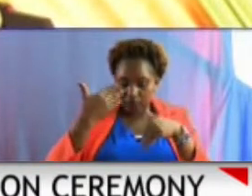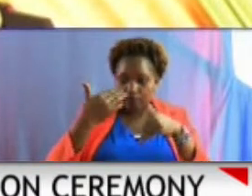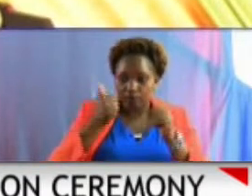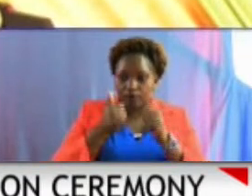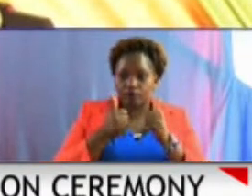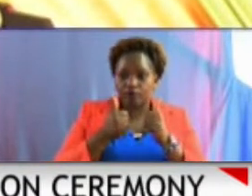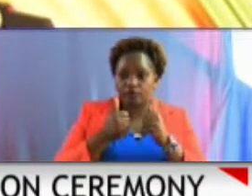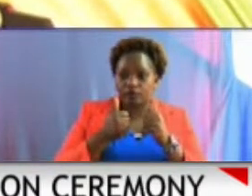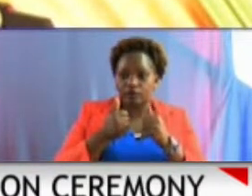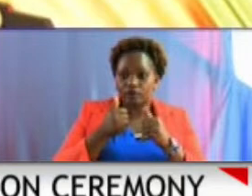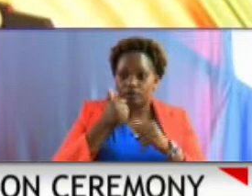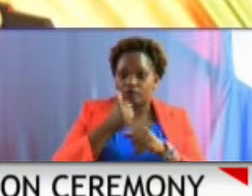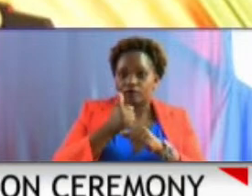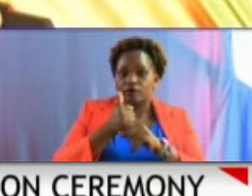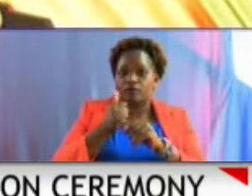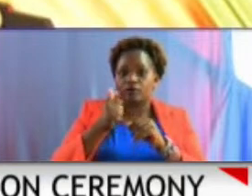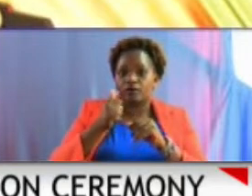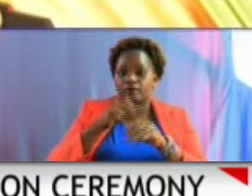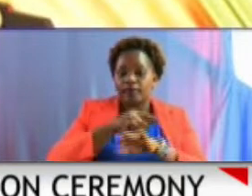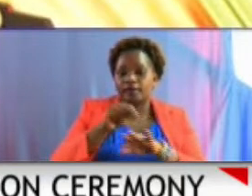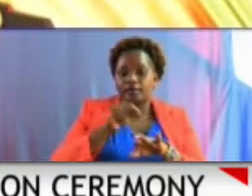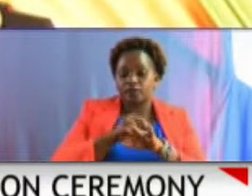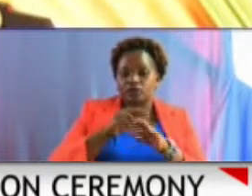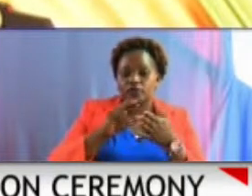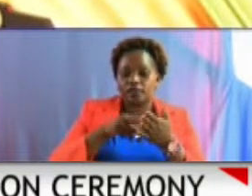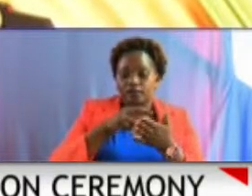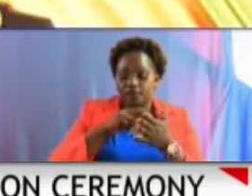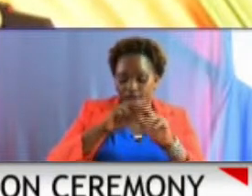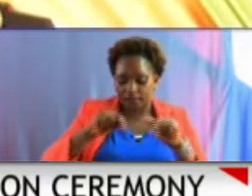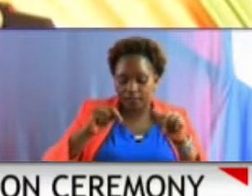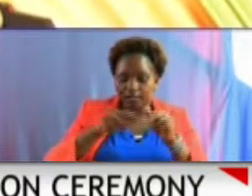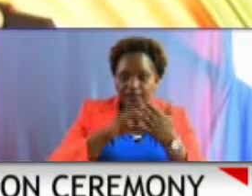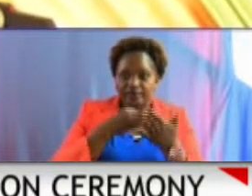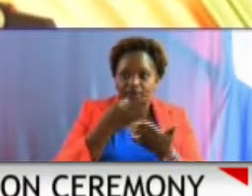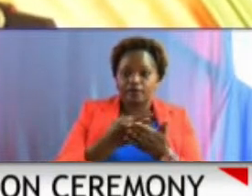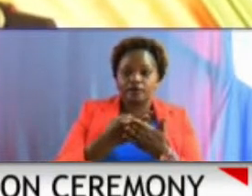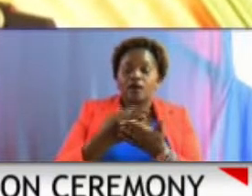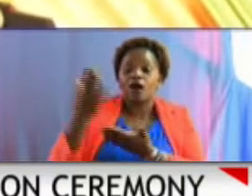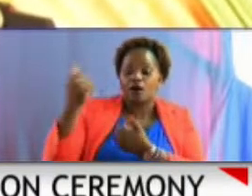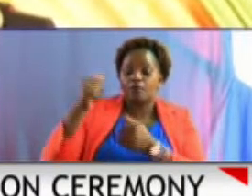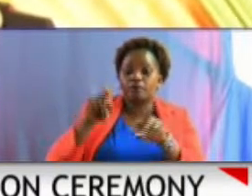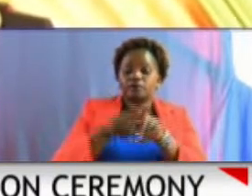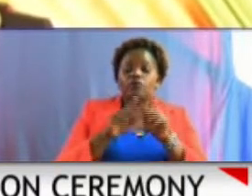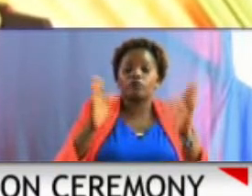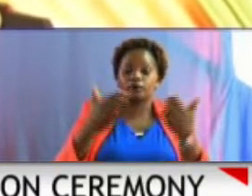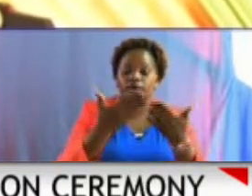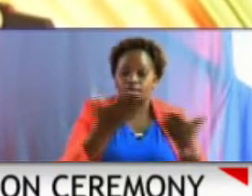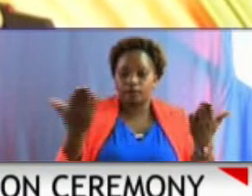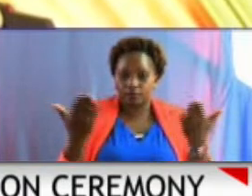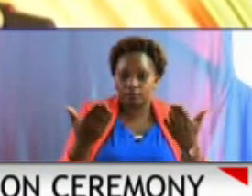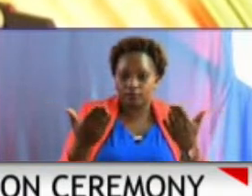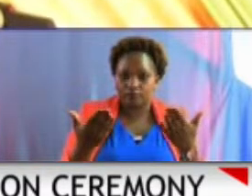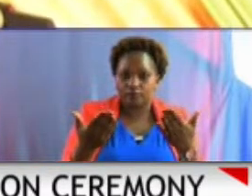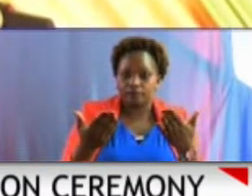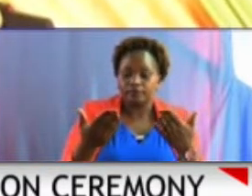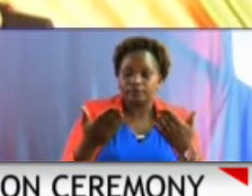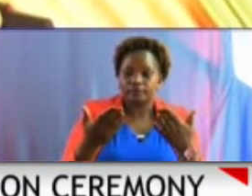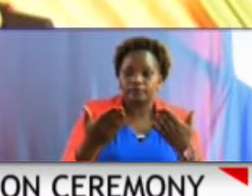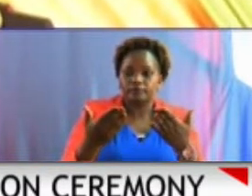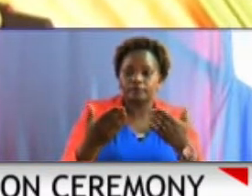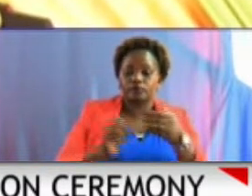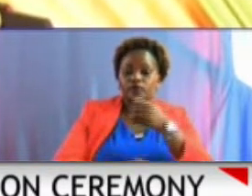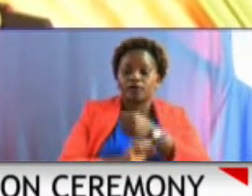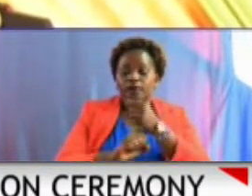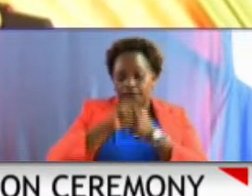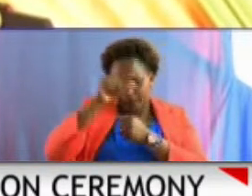regularly disbursed by the National Research Fund. I would therefore like to encourage you to tap into these resources to support